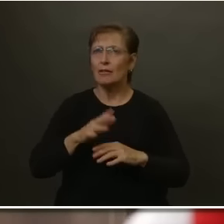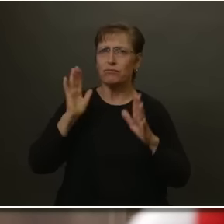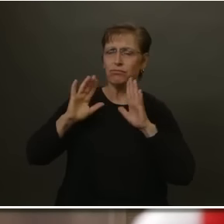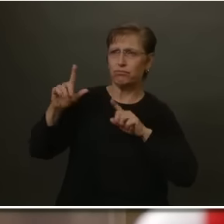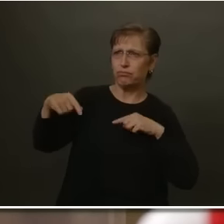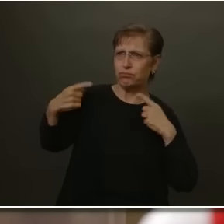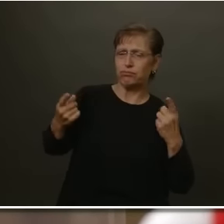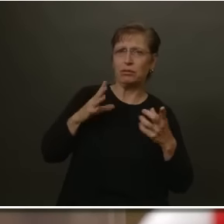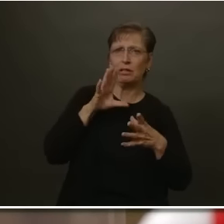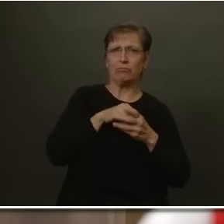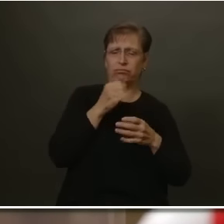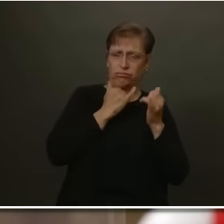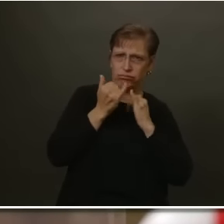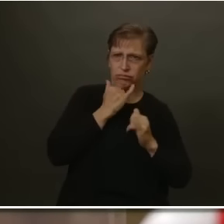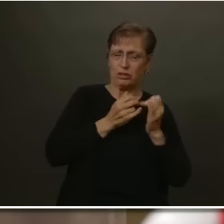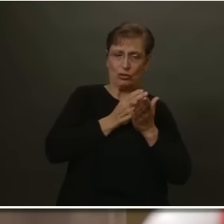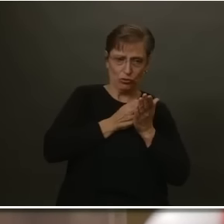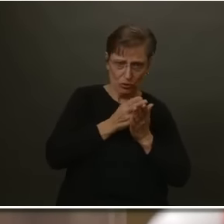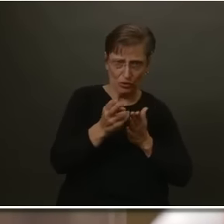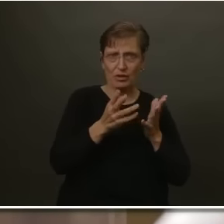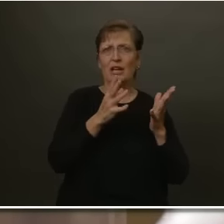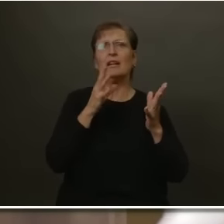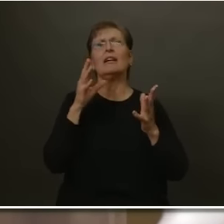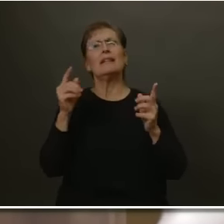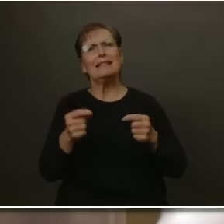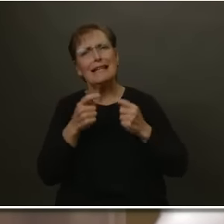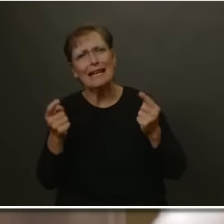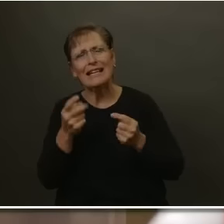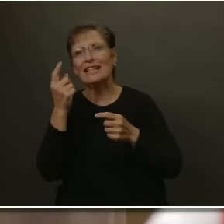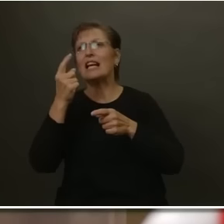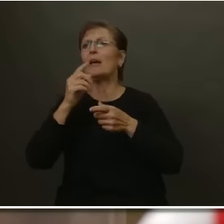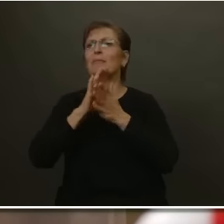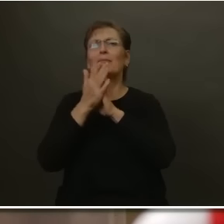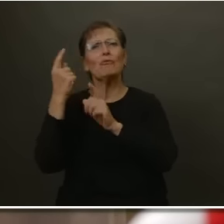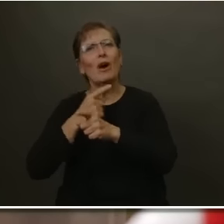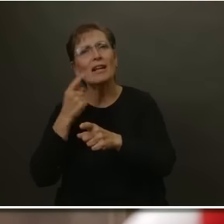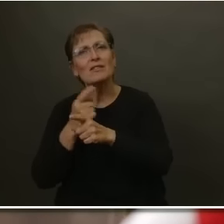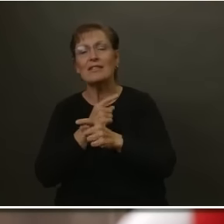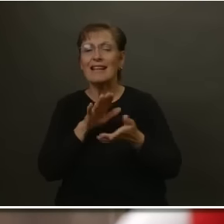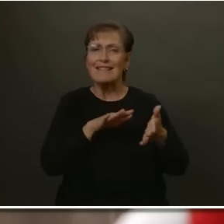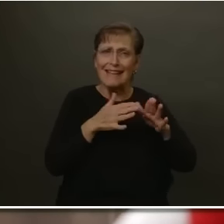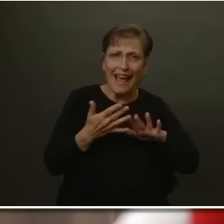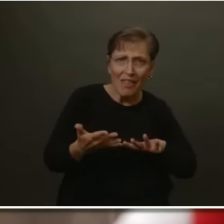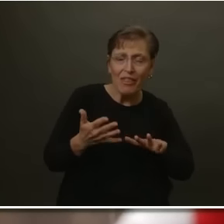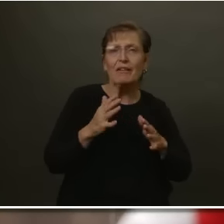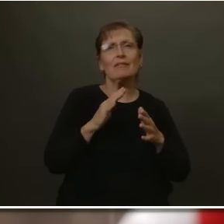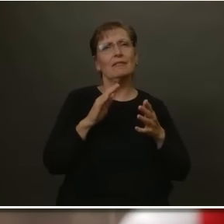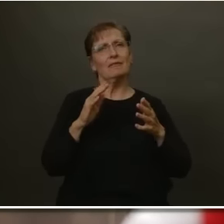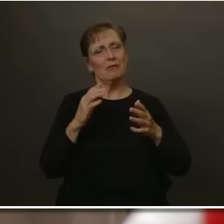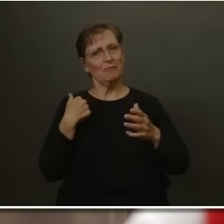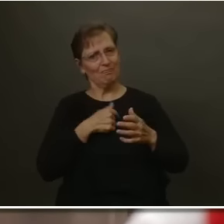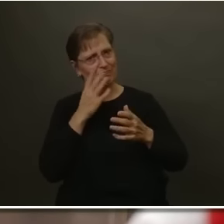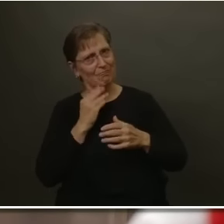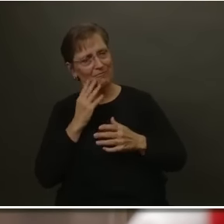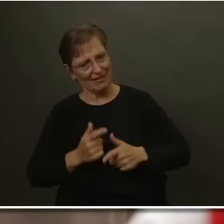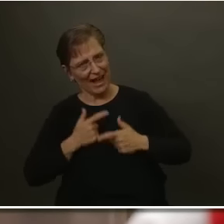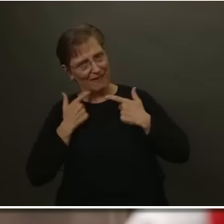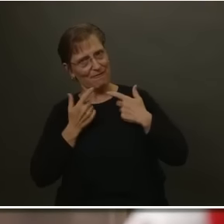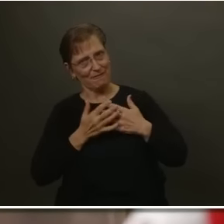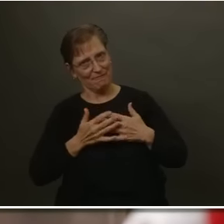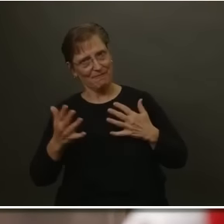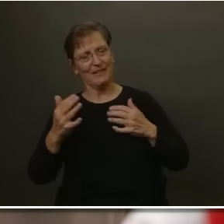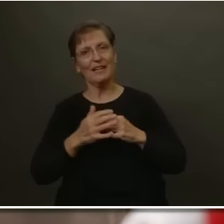into truth, out of sin into righteousness, out of death into life. On the night before he died for